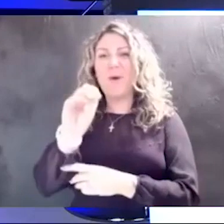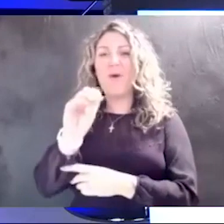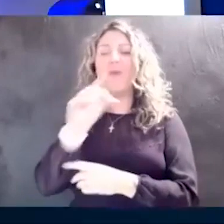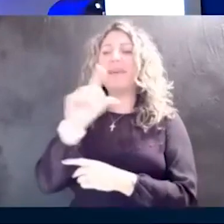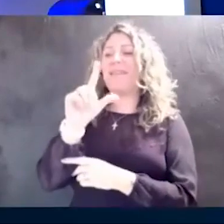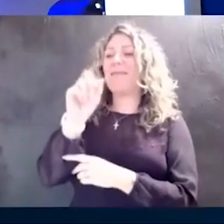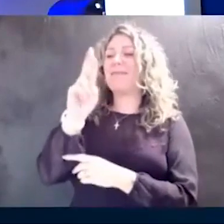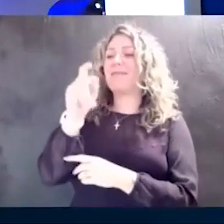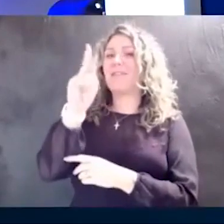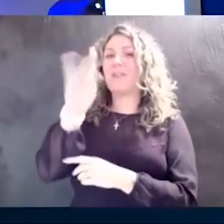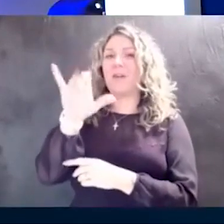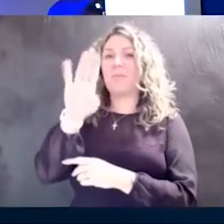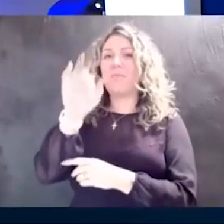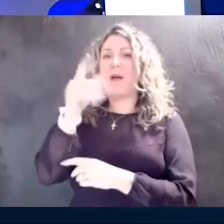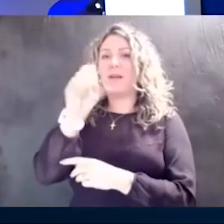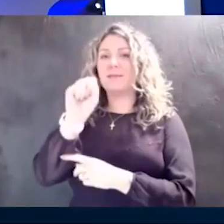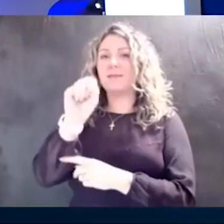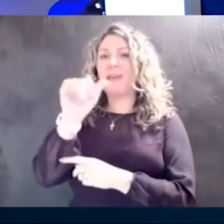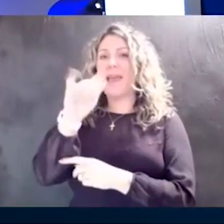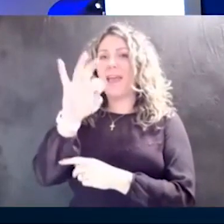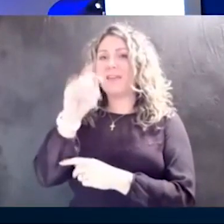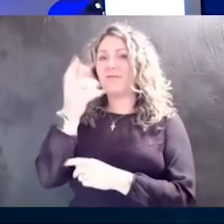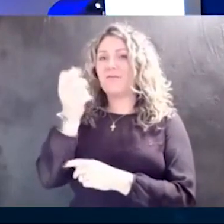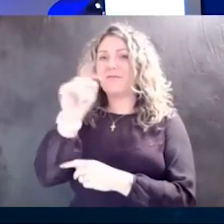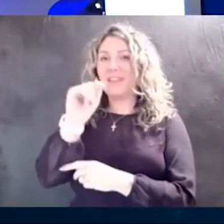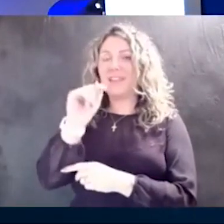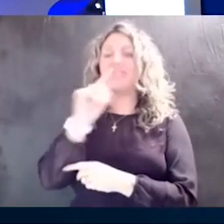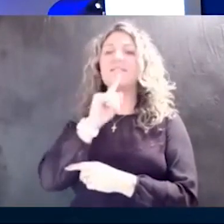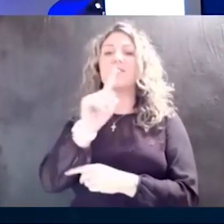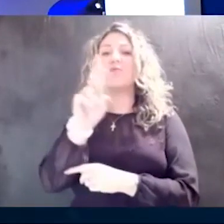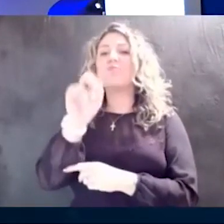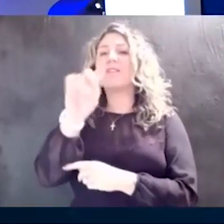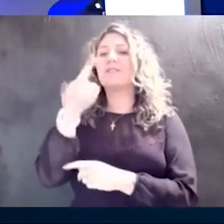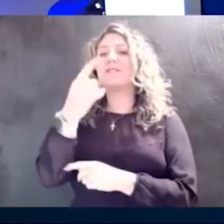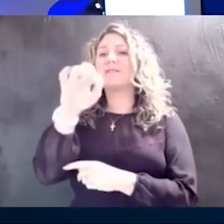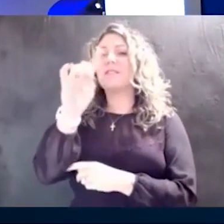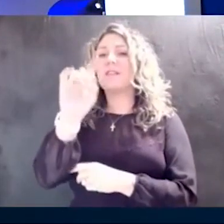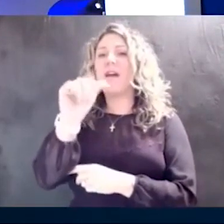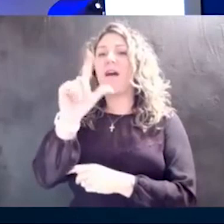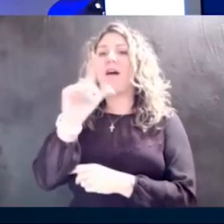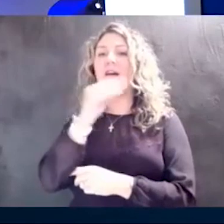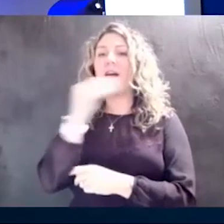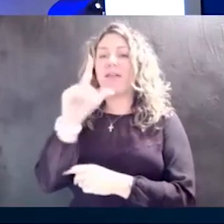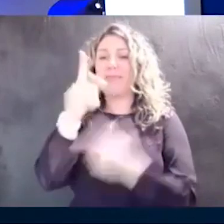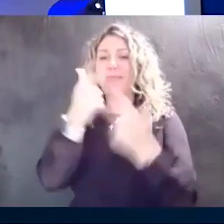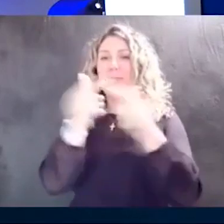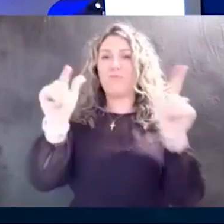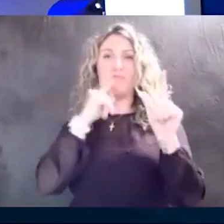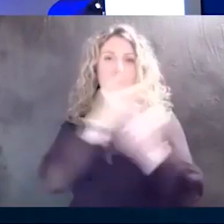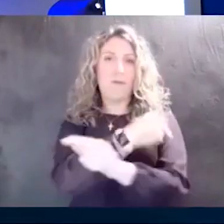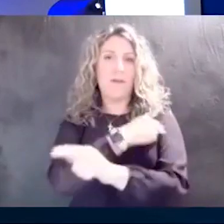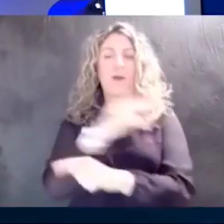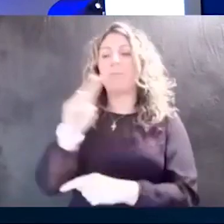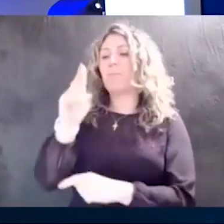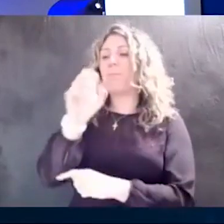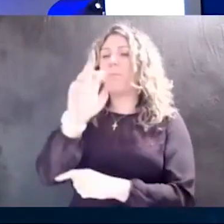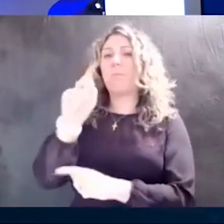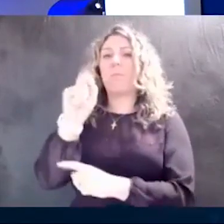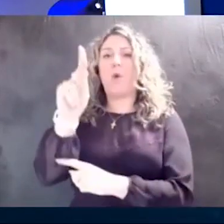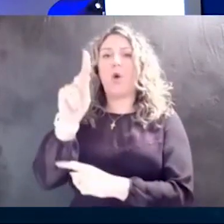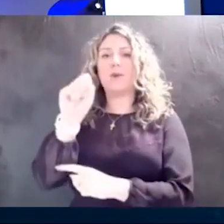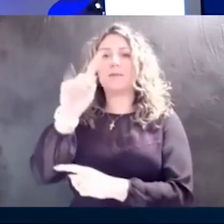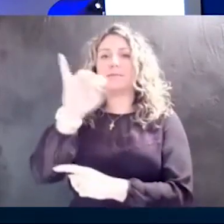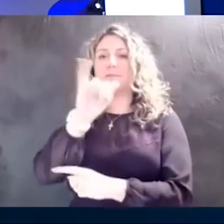Advent Health, Dr. Raghu Adiga from Liberty Hospital, and Dr. Mark Steele with Truman Medical Centers, University Health. So